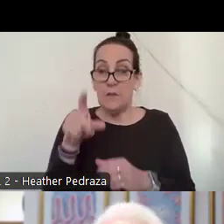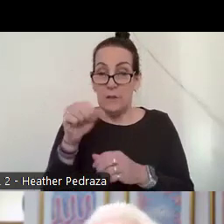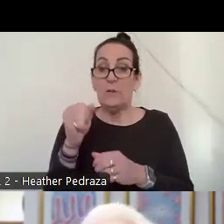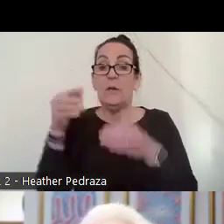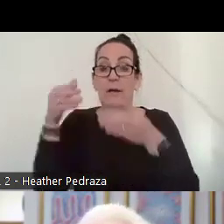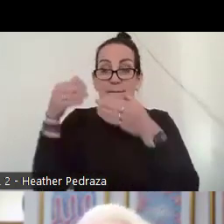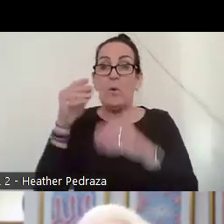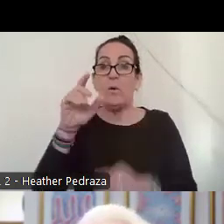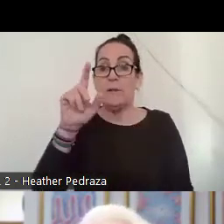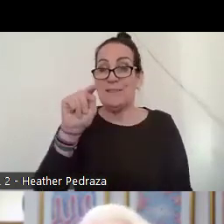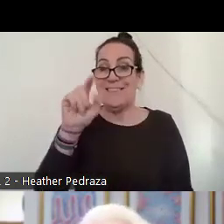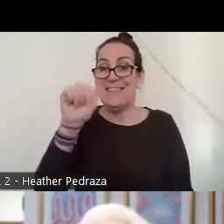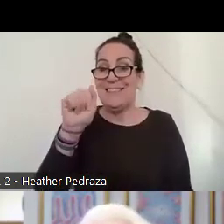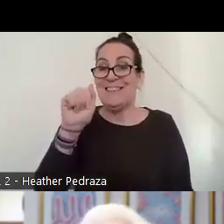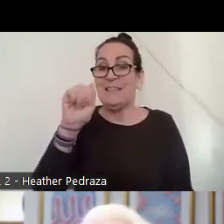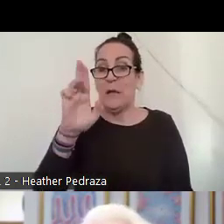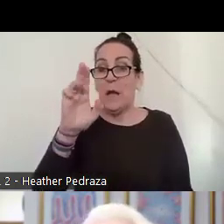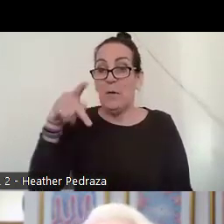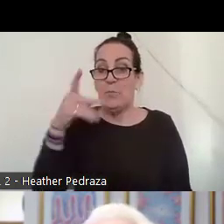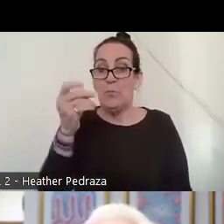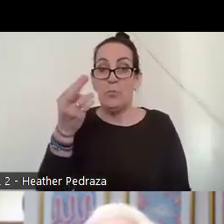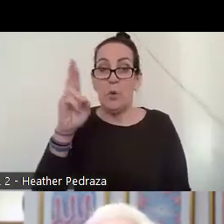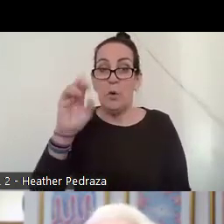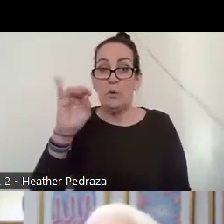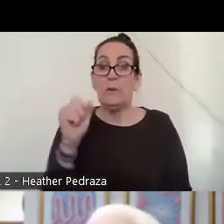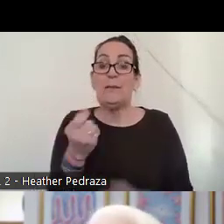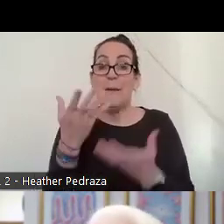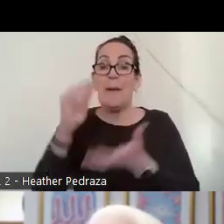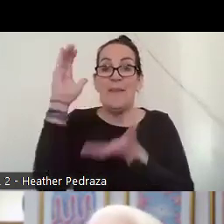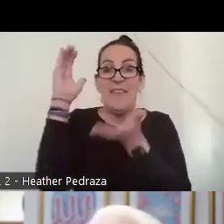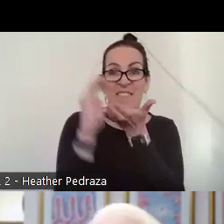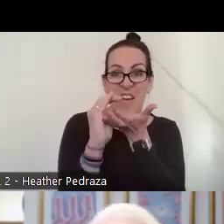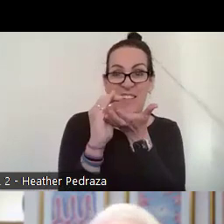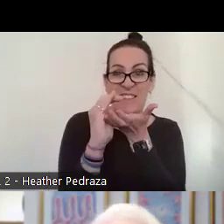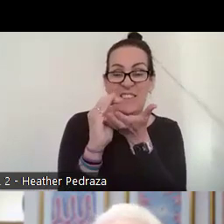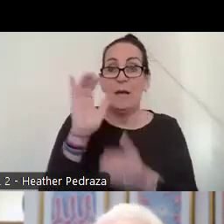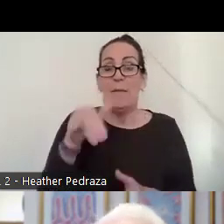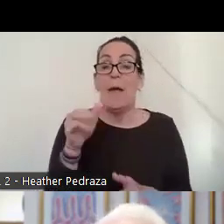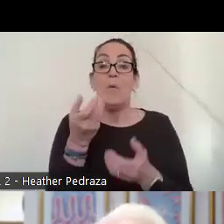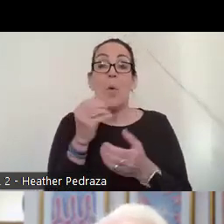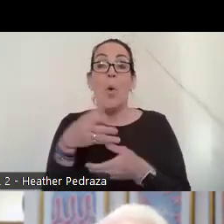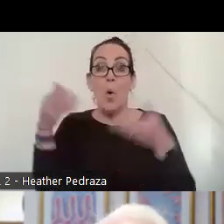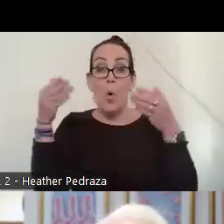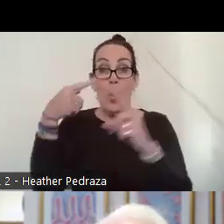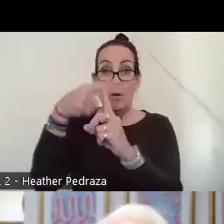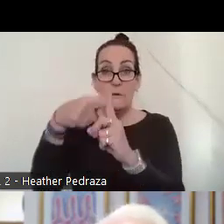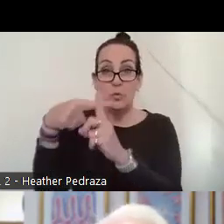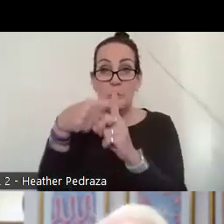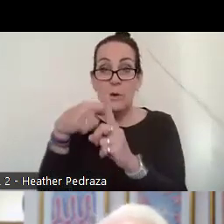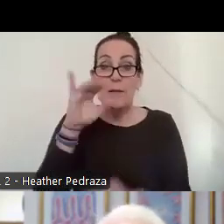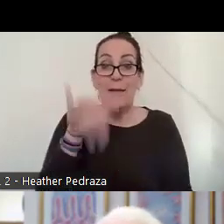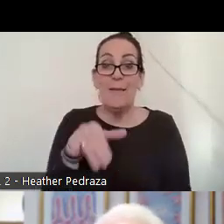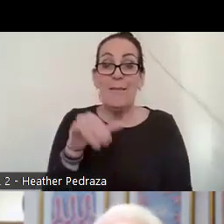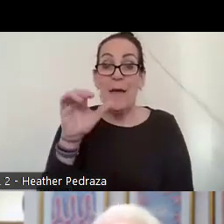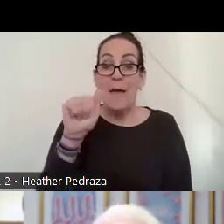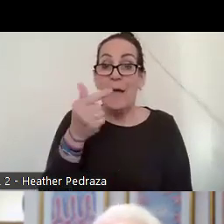through reducing the expression of the tau gene or perhaps targeting those aggregates of phosphorylated tau. I